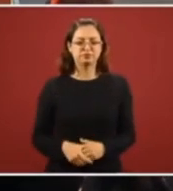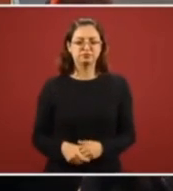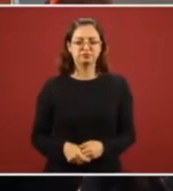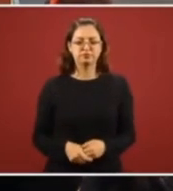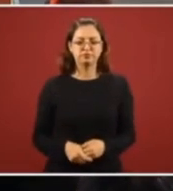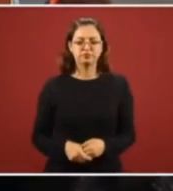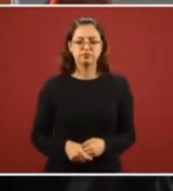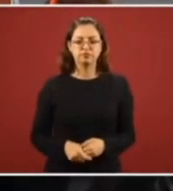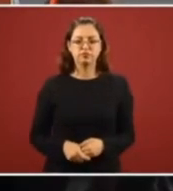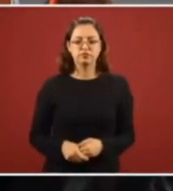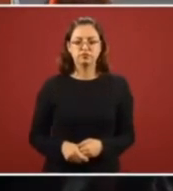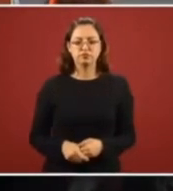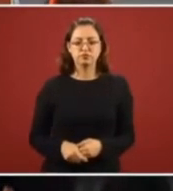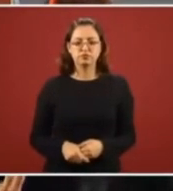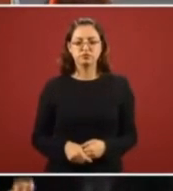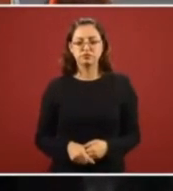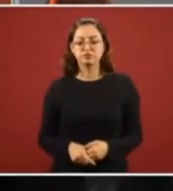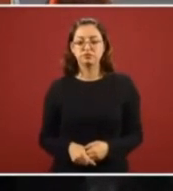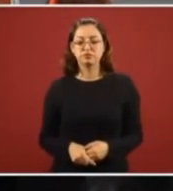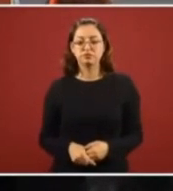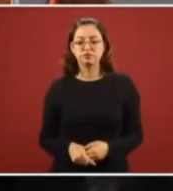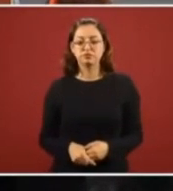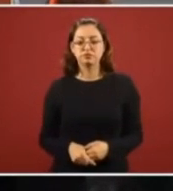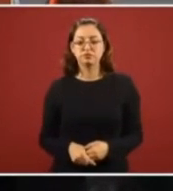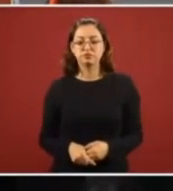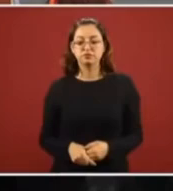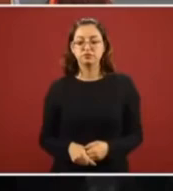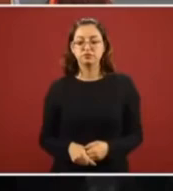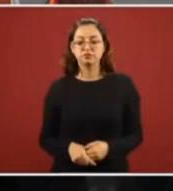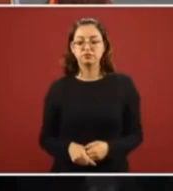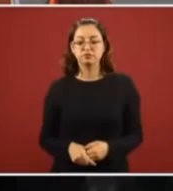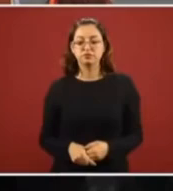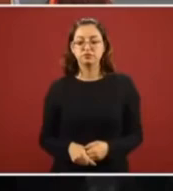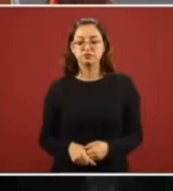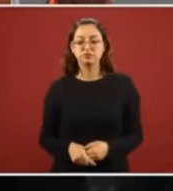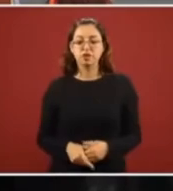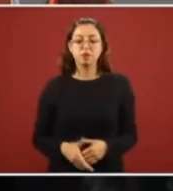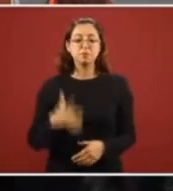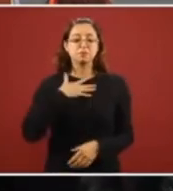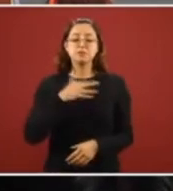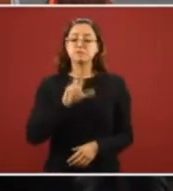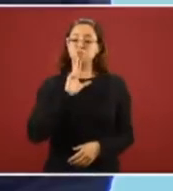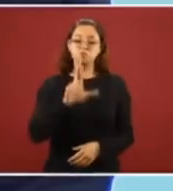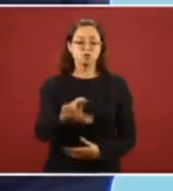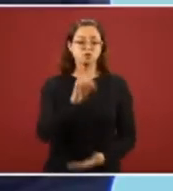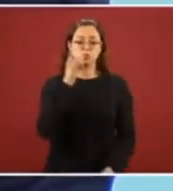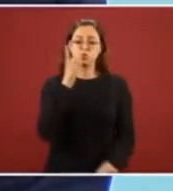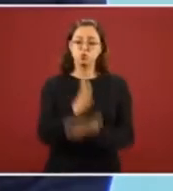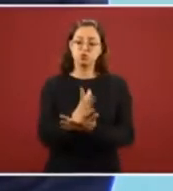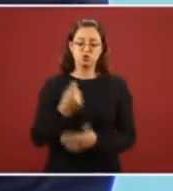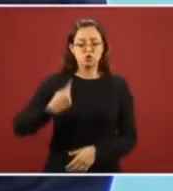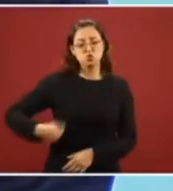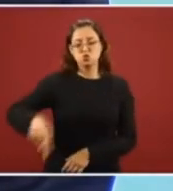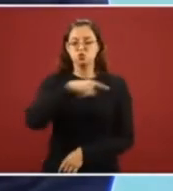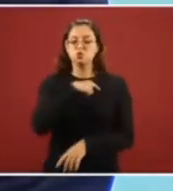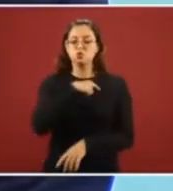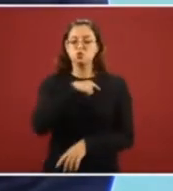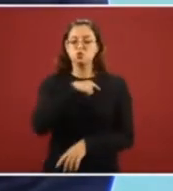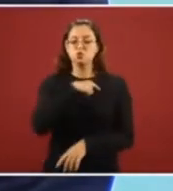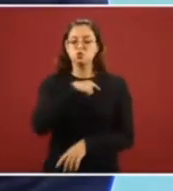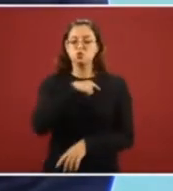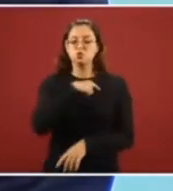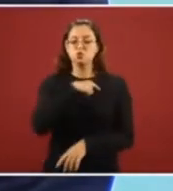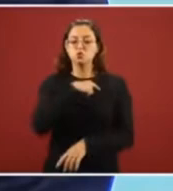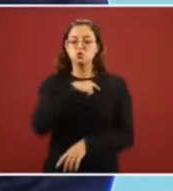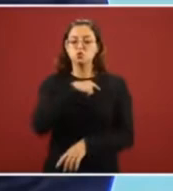eso es lo que puedo contestar nosotros that is what I can answer you entonces vamos a pegarnos a esta política va